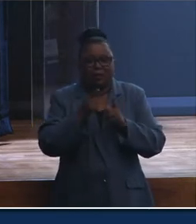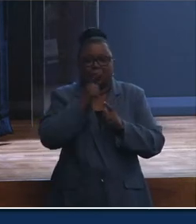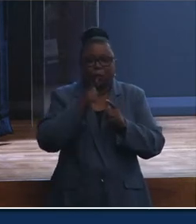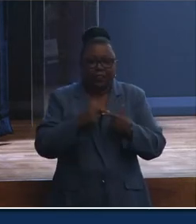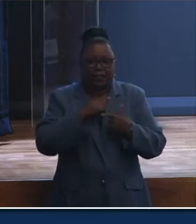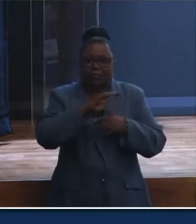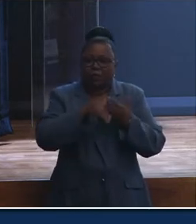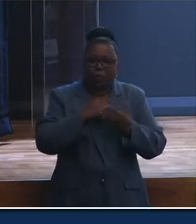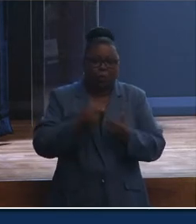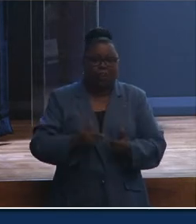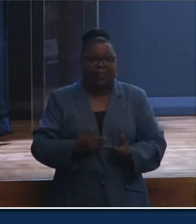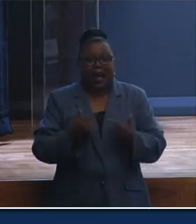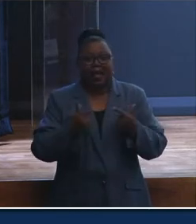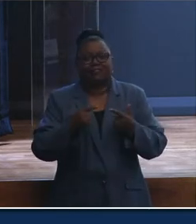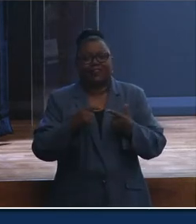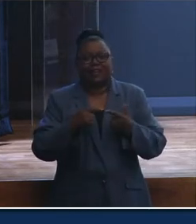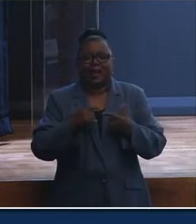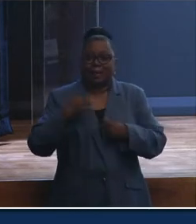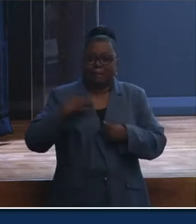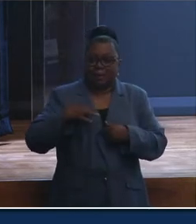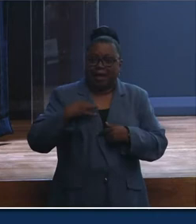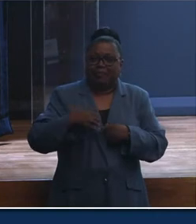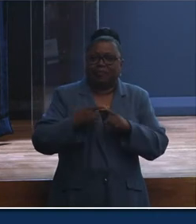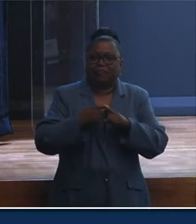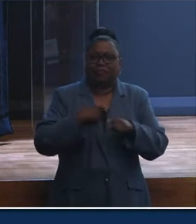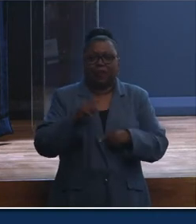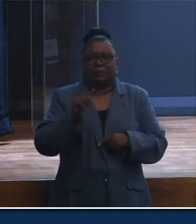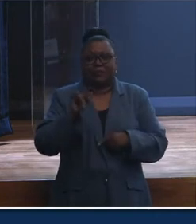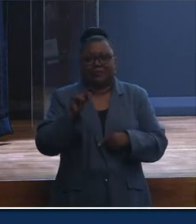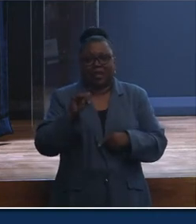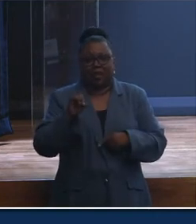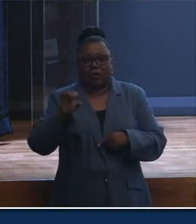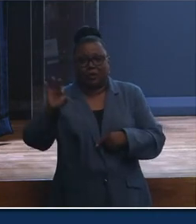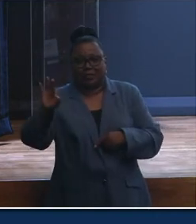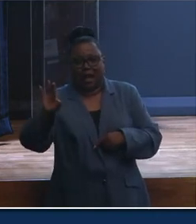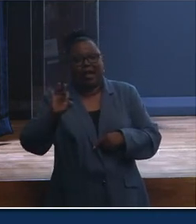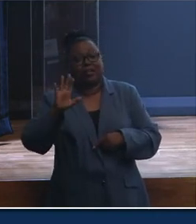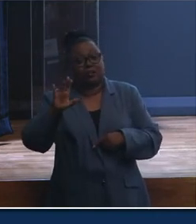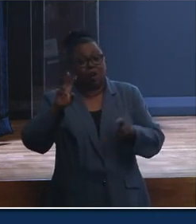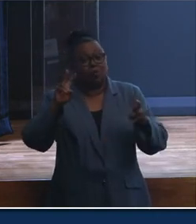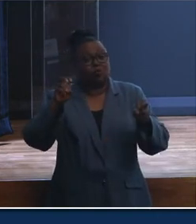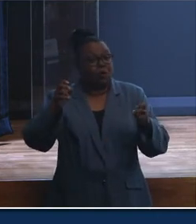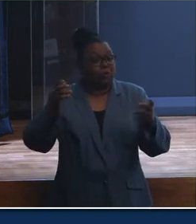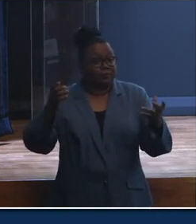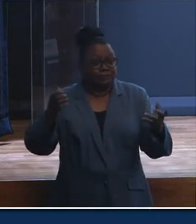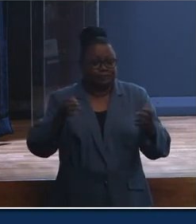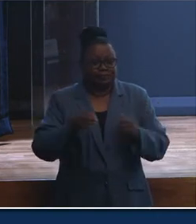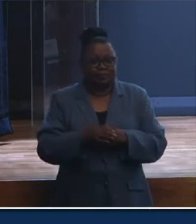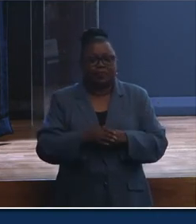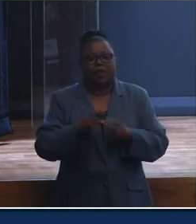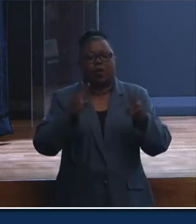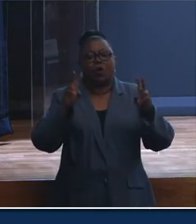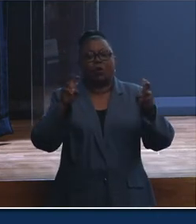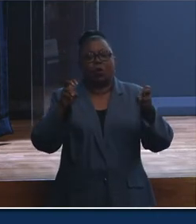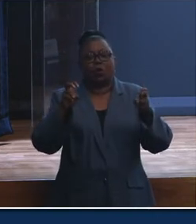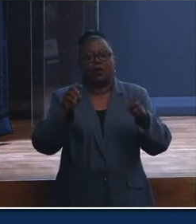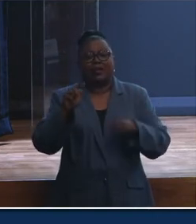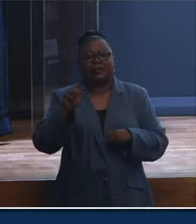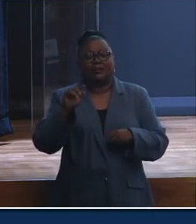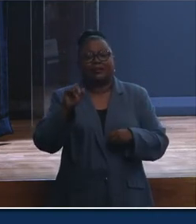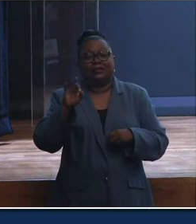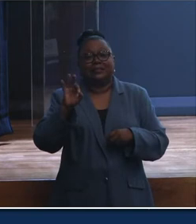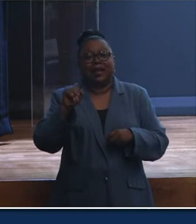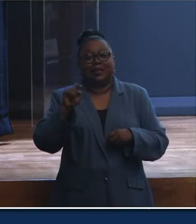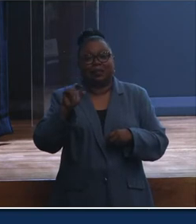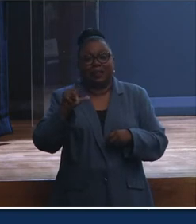lived their whole life benefiting from Title IX. And her quote was, quote, Title